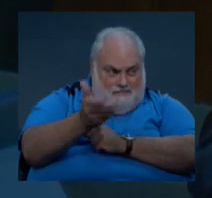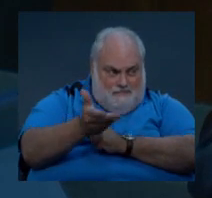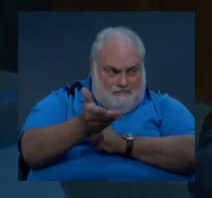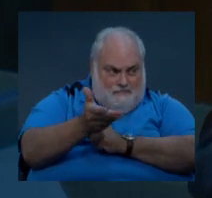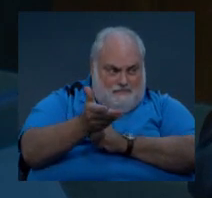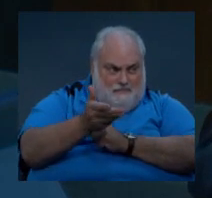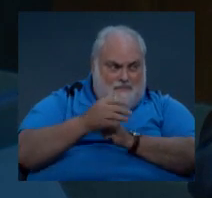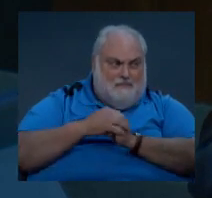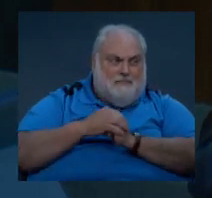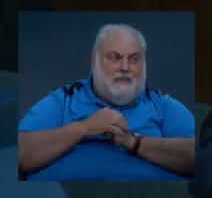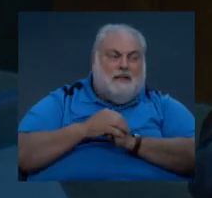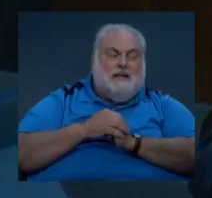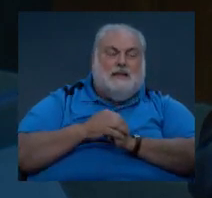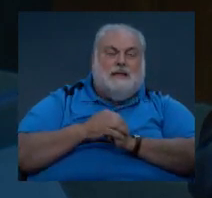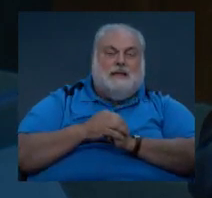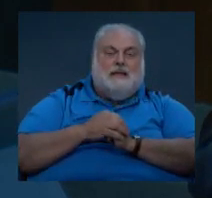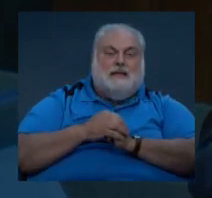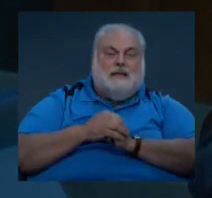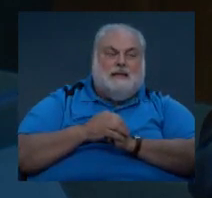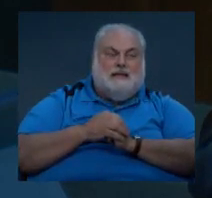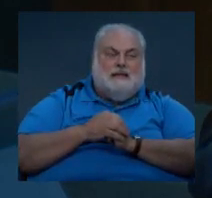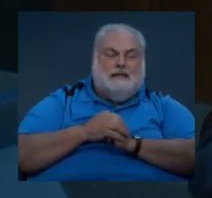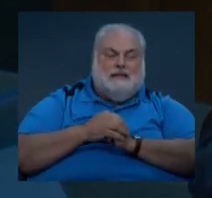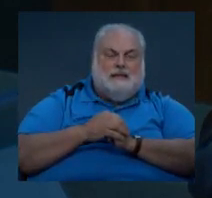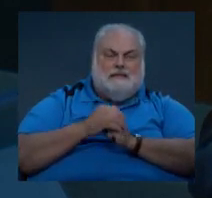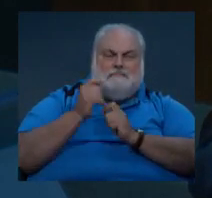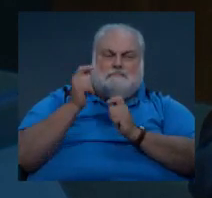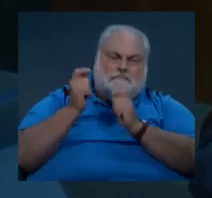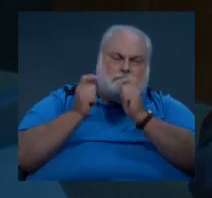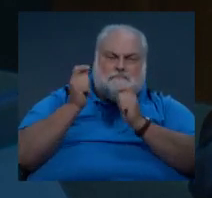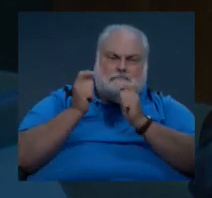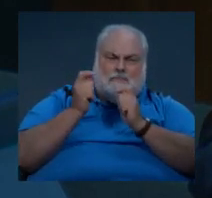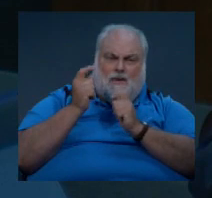So Ken's face is frowning up. What's up, Ken?